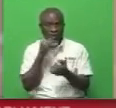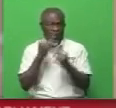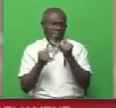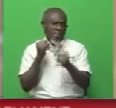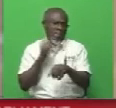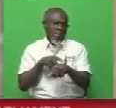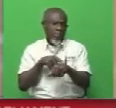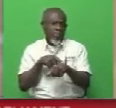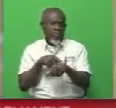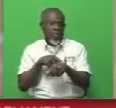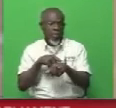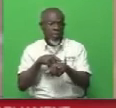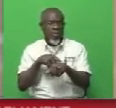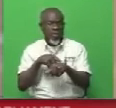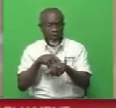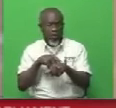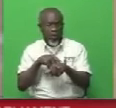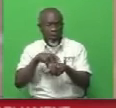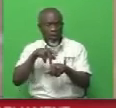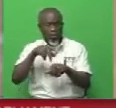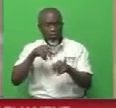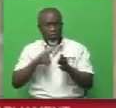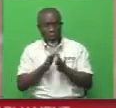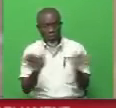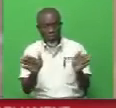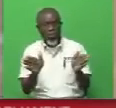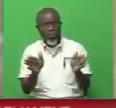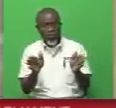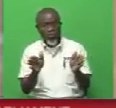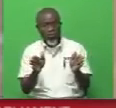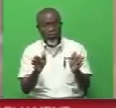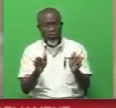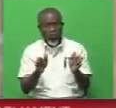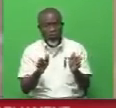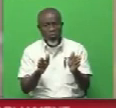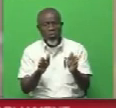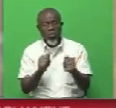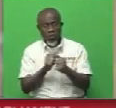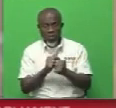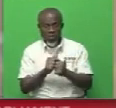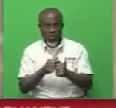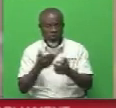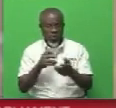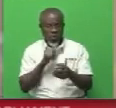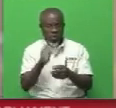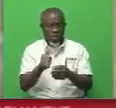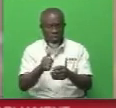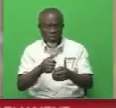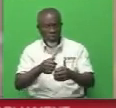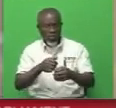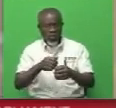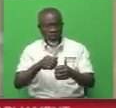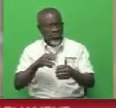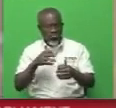so frustrated with our government, you know, there was this thing called the do-so, and there was a hand gesture that went with it